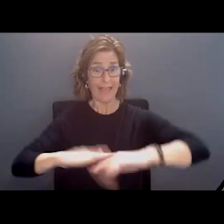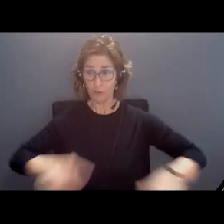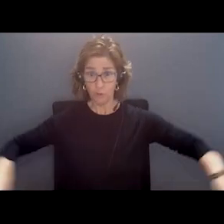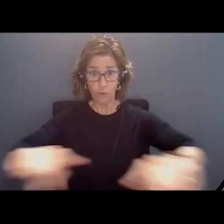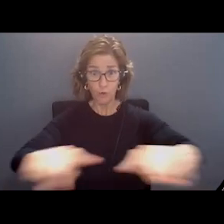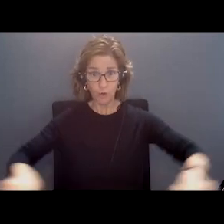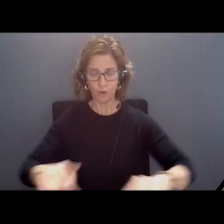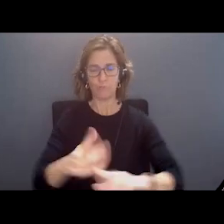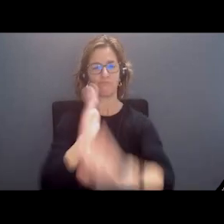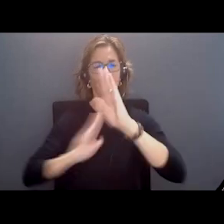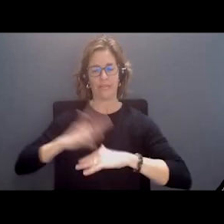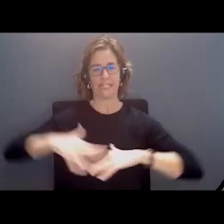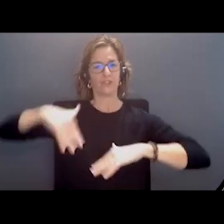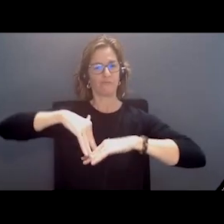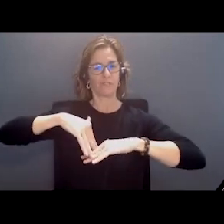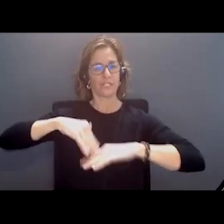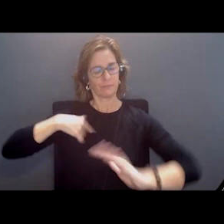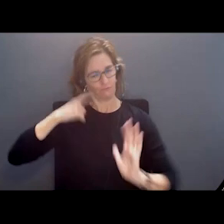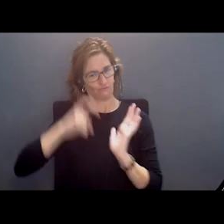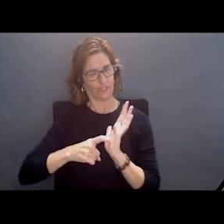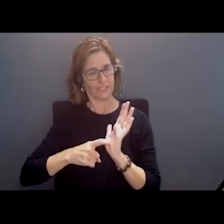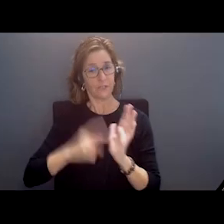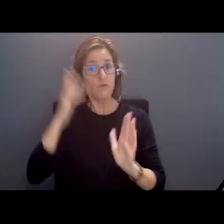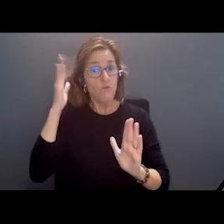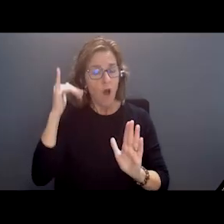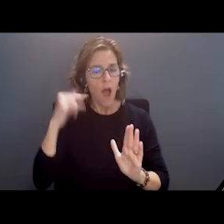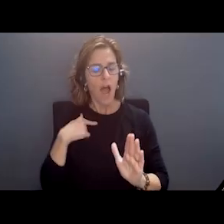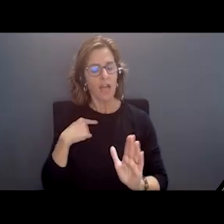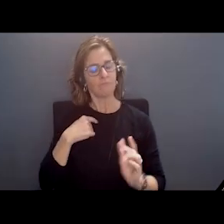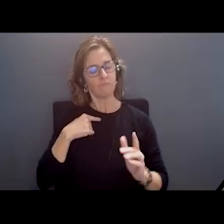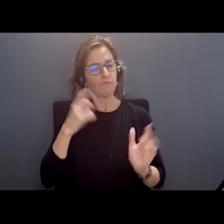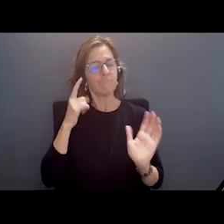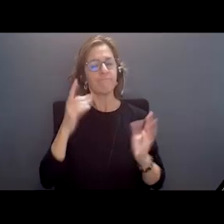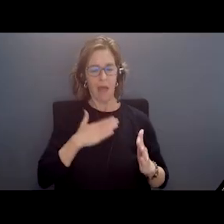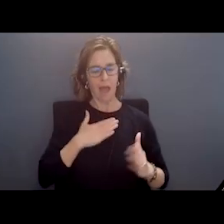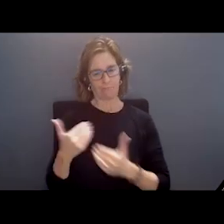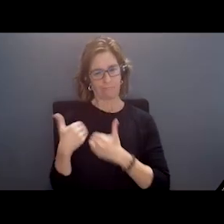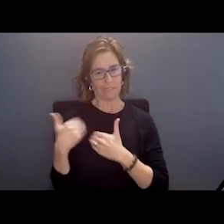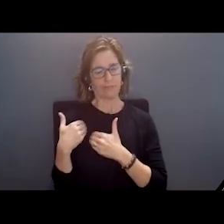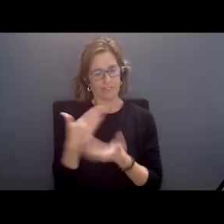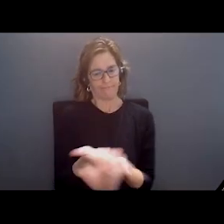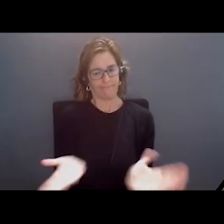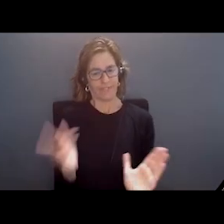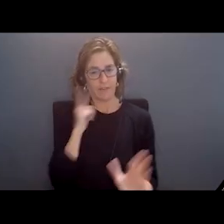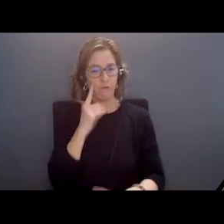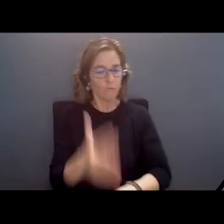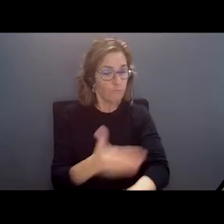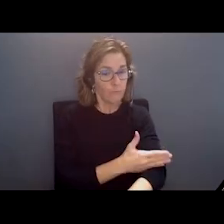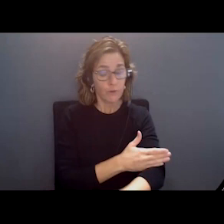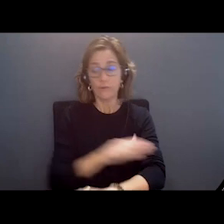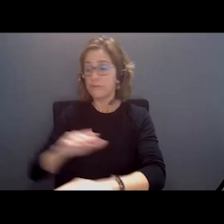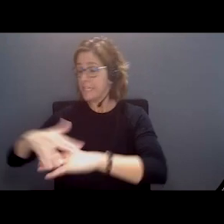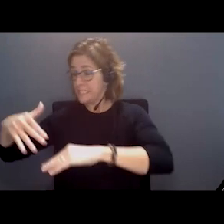my commitment and responsibility to improving relationships between nations and to increasing my own understanding of